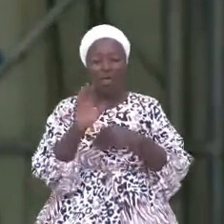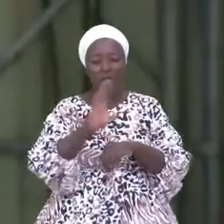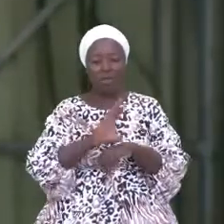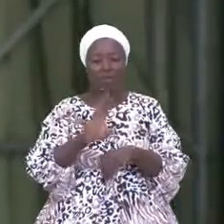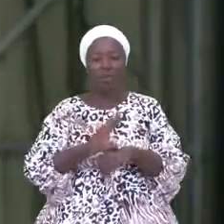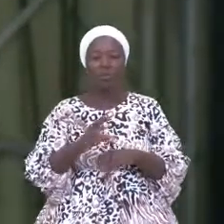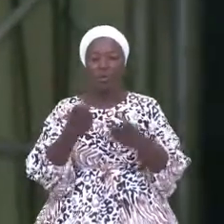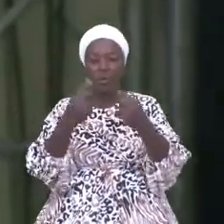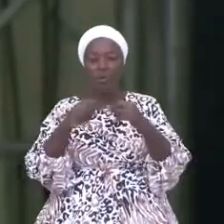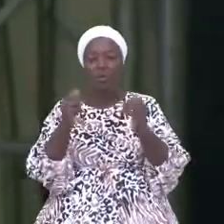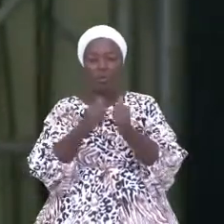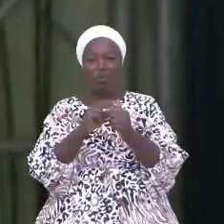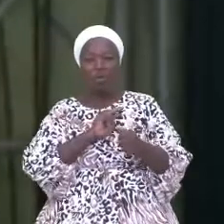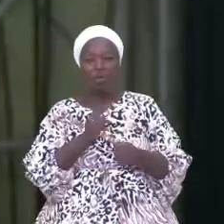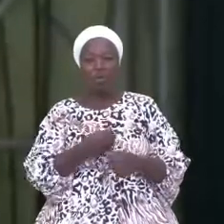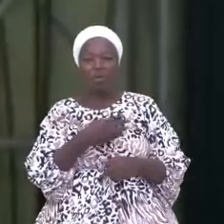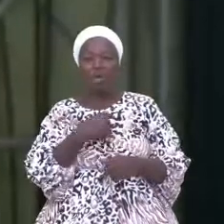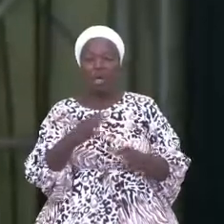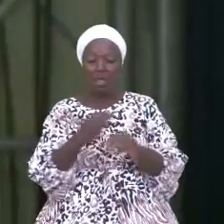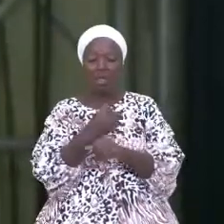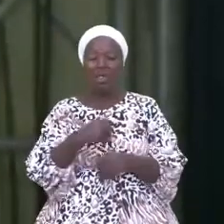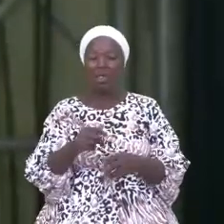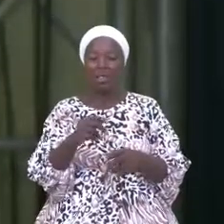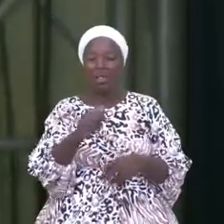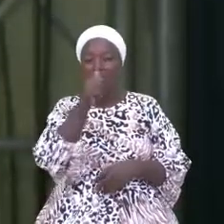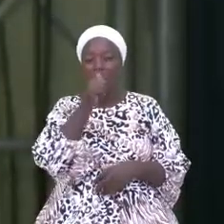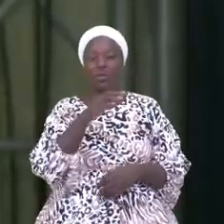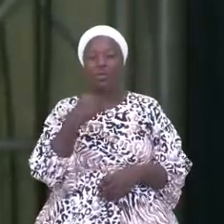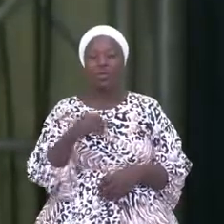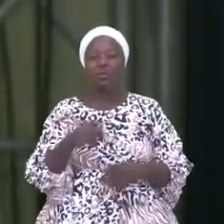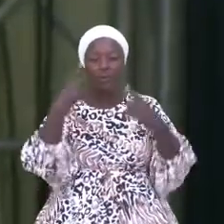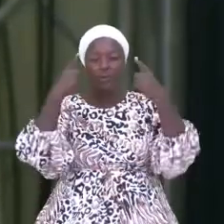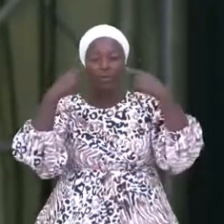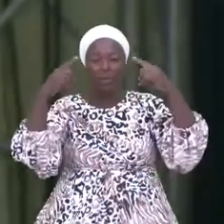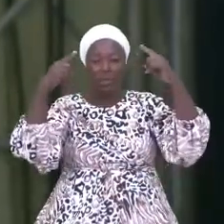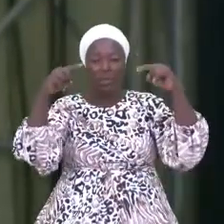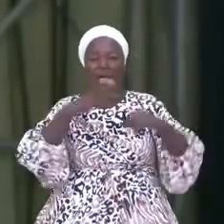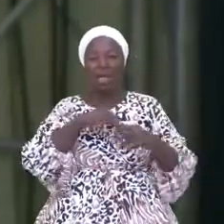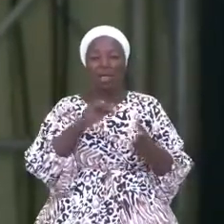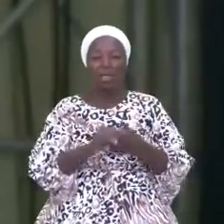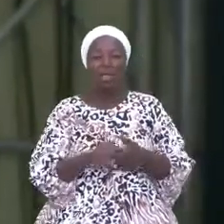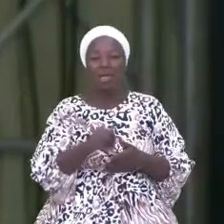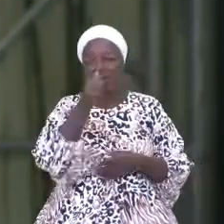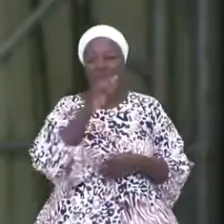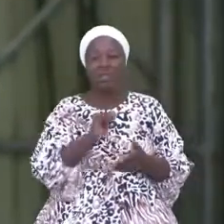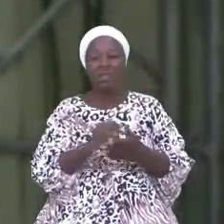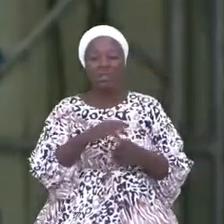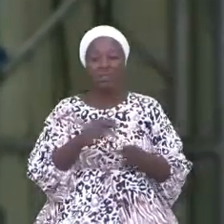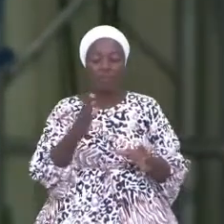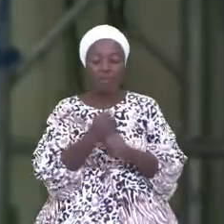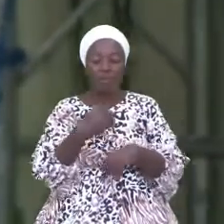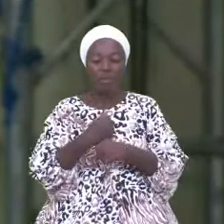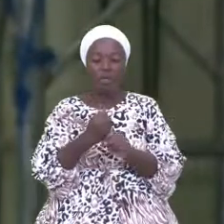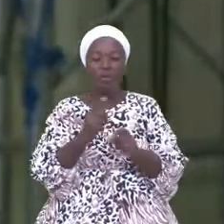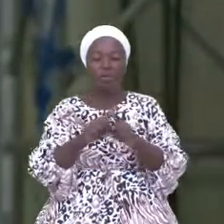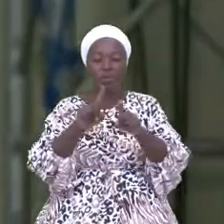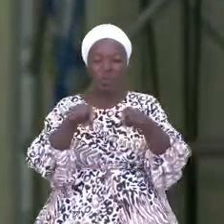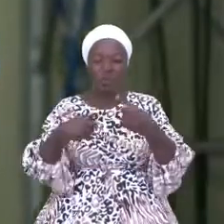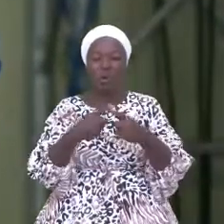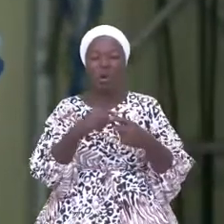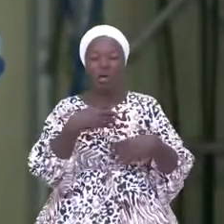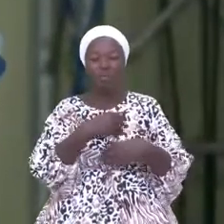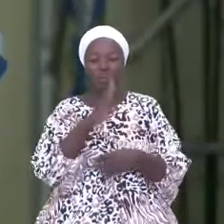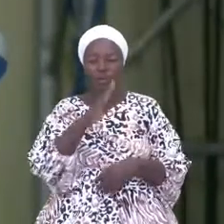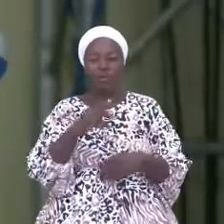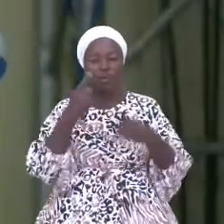the secret of success, secret that will build you up and that you will never remain the same. We that have been coming,